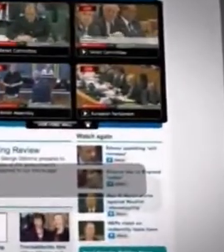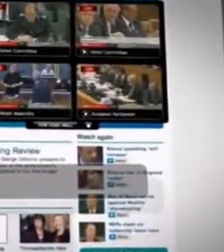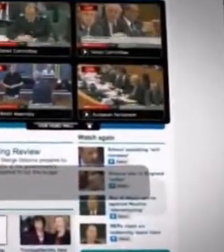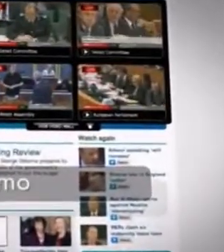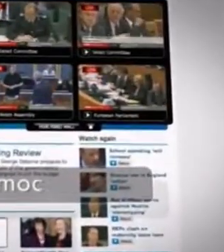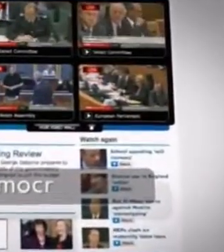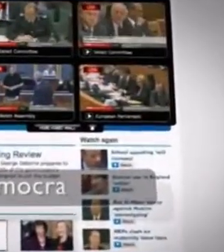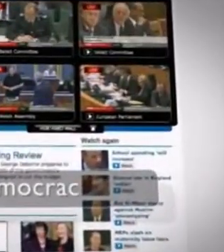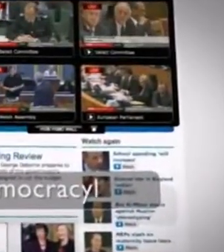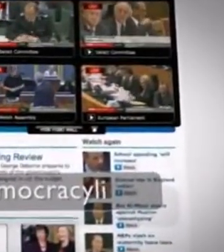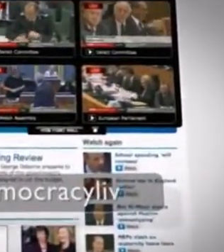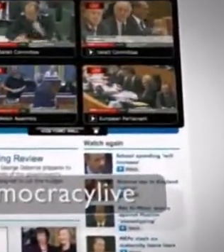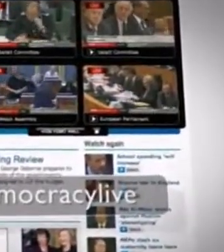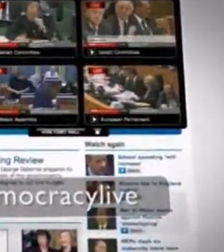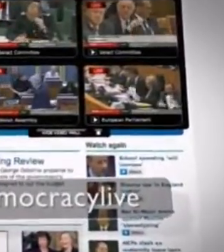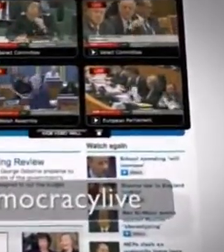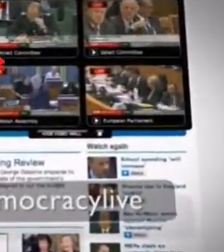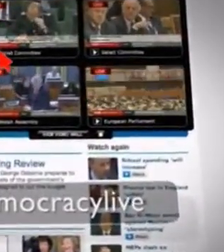to